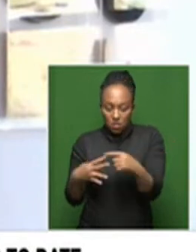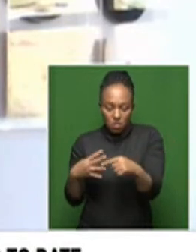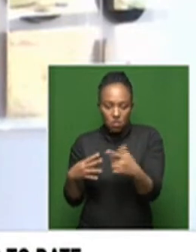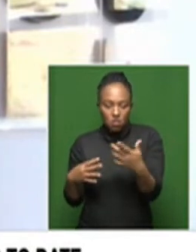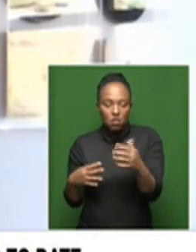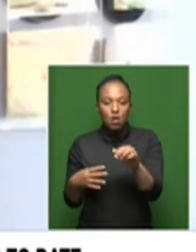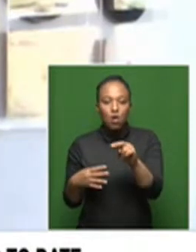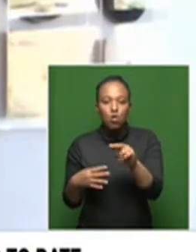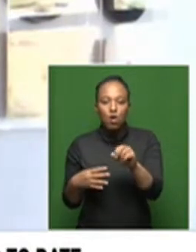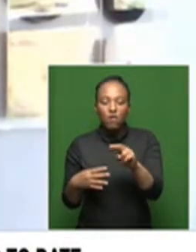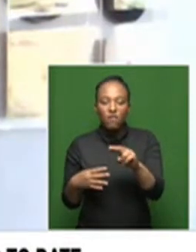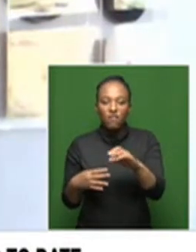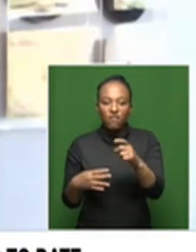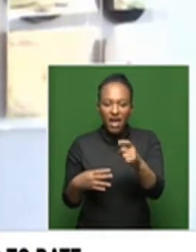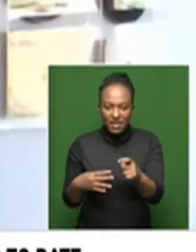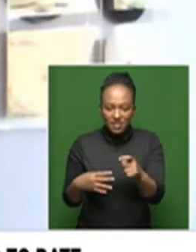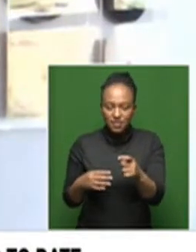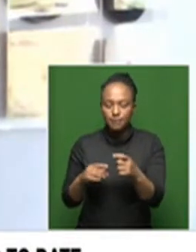like Novavax,